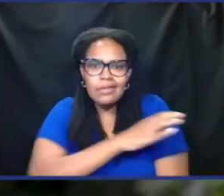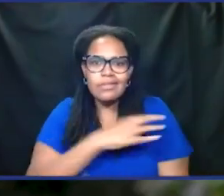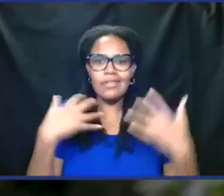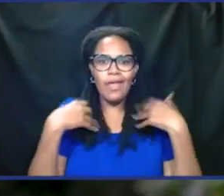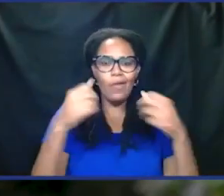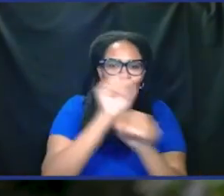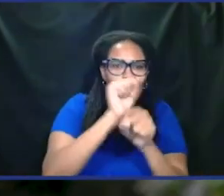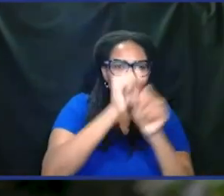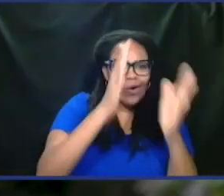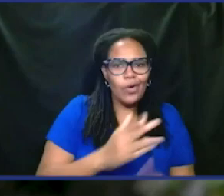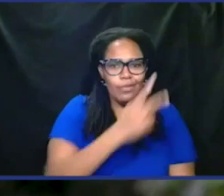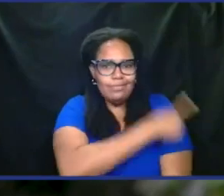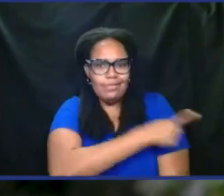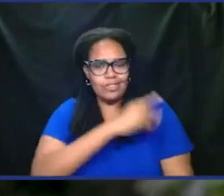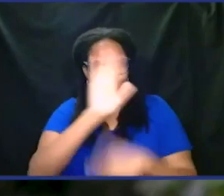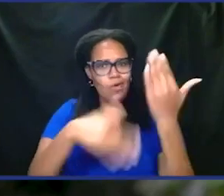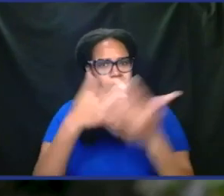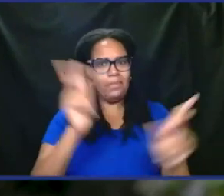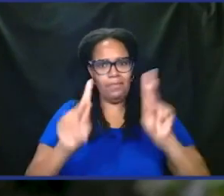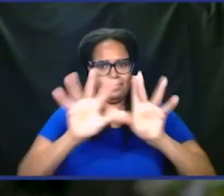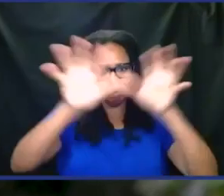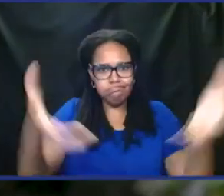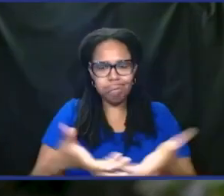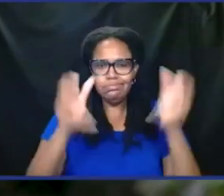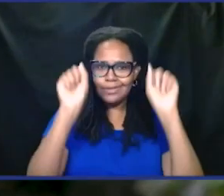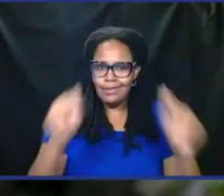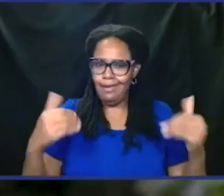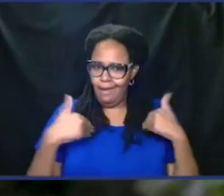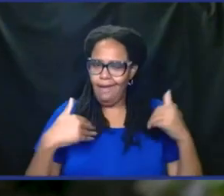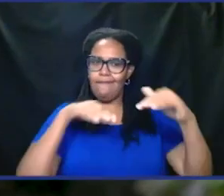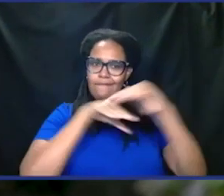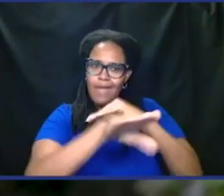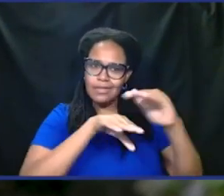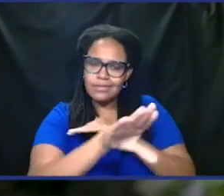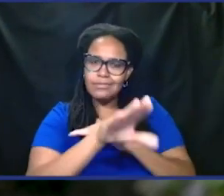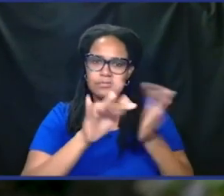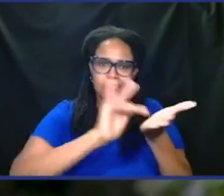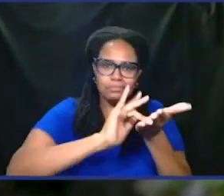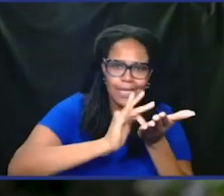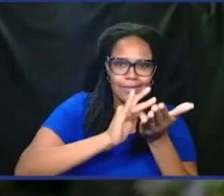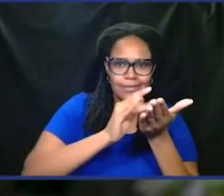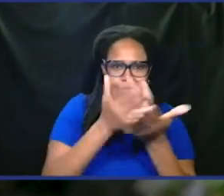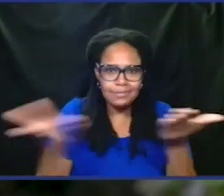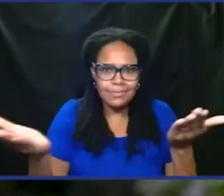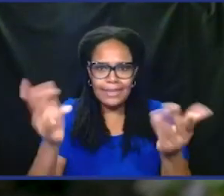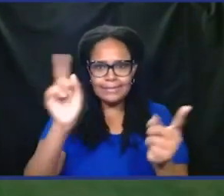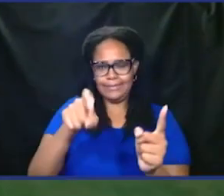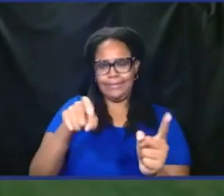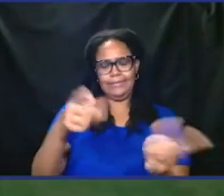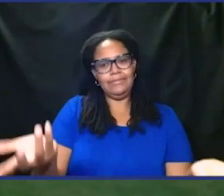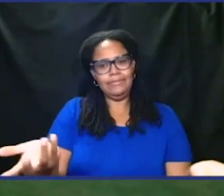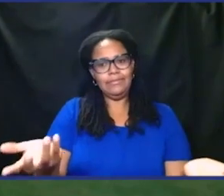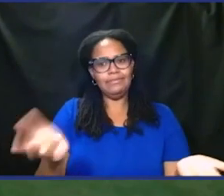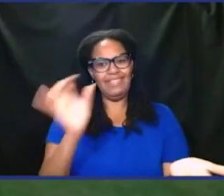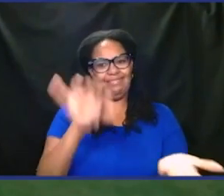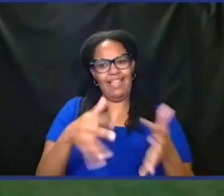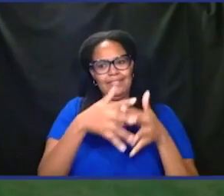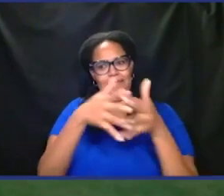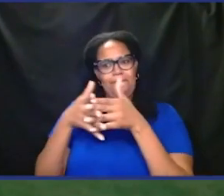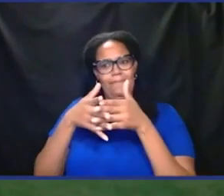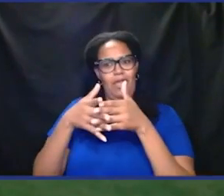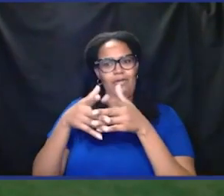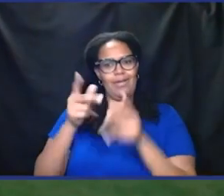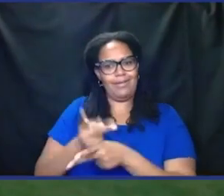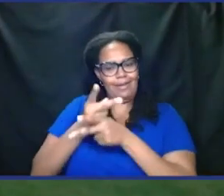patient, everyone around the world would have reliable access to the medicine and supplies they need. That's what Americares